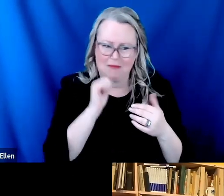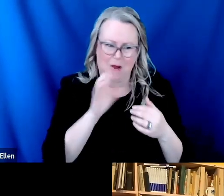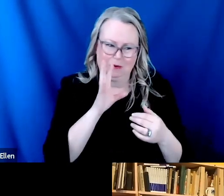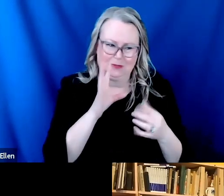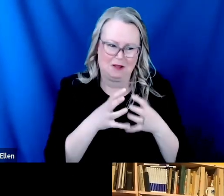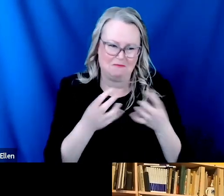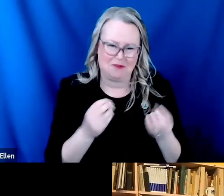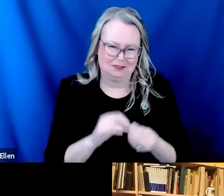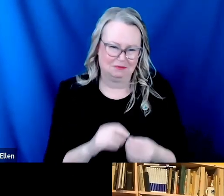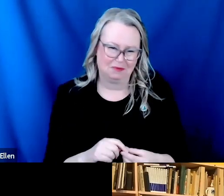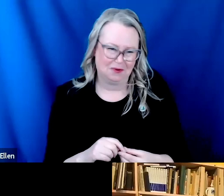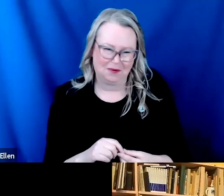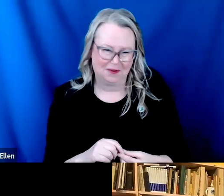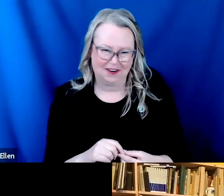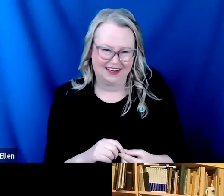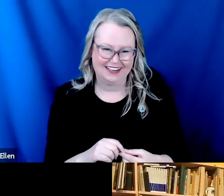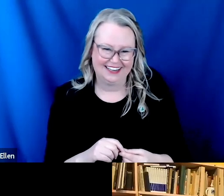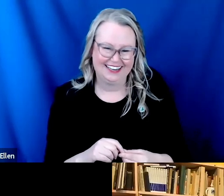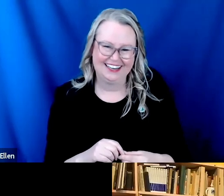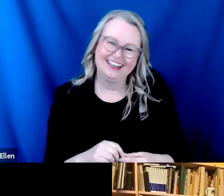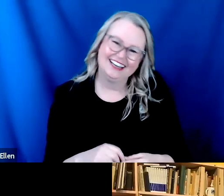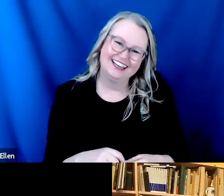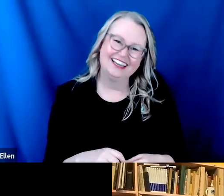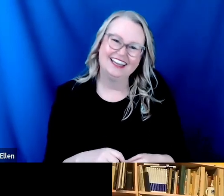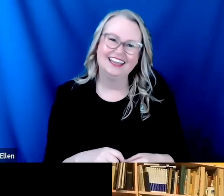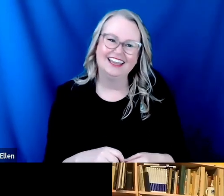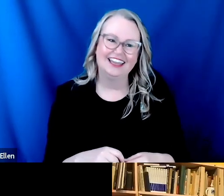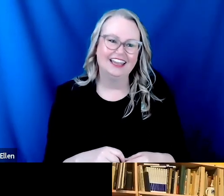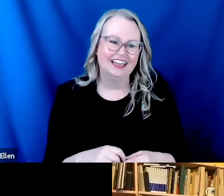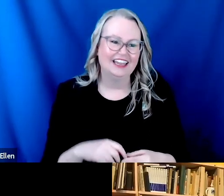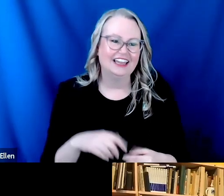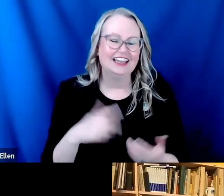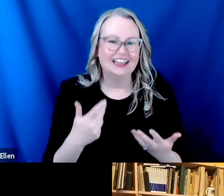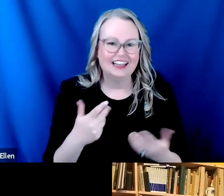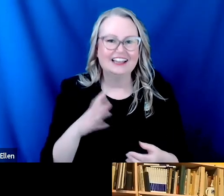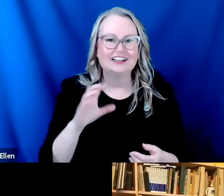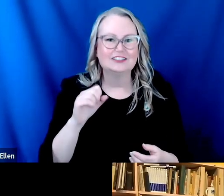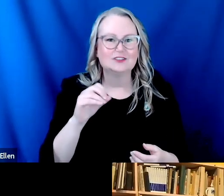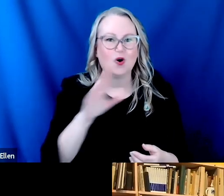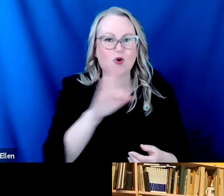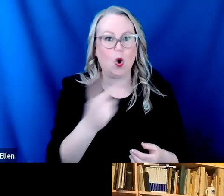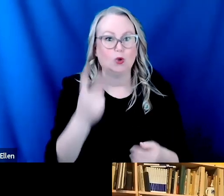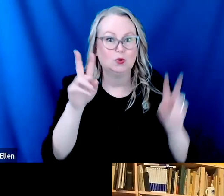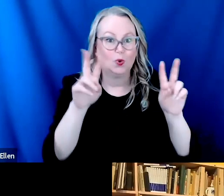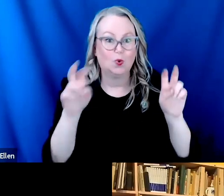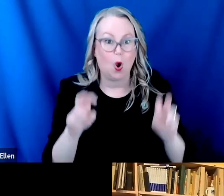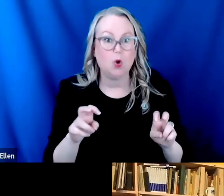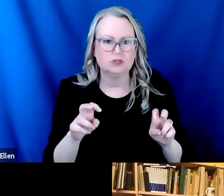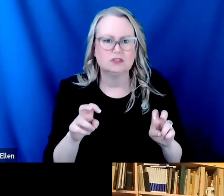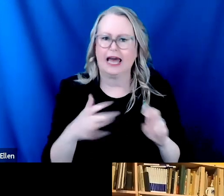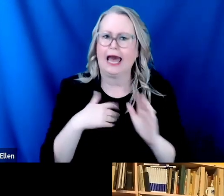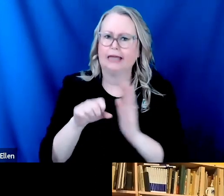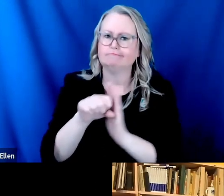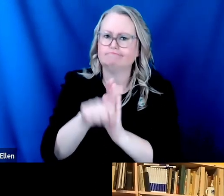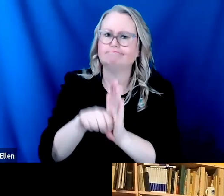I think we ended, that is, Kenji did, on two notes that you're likely to hear